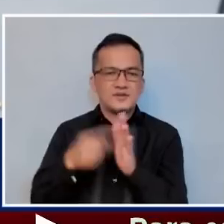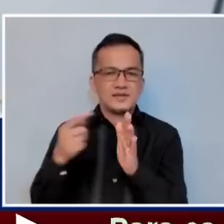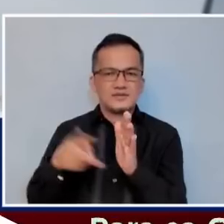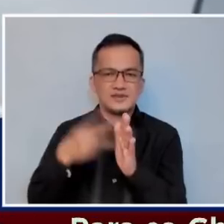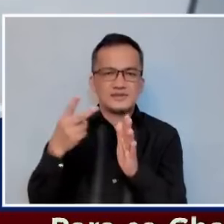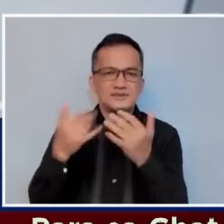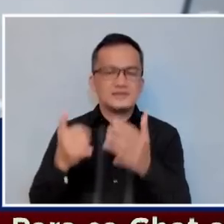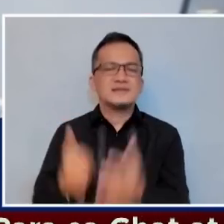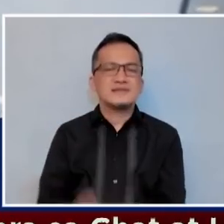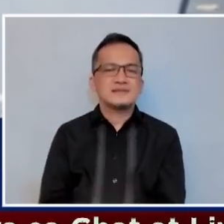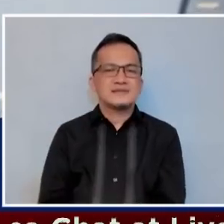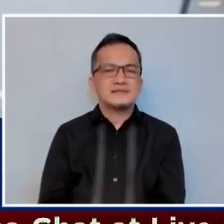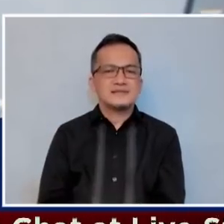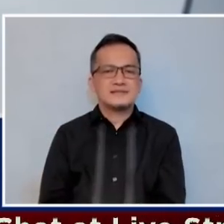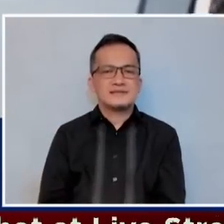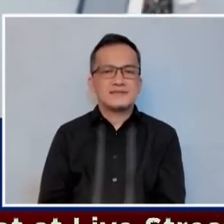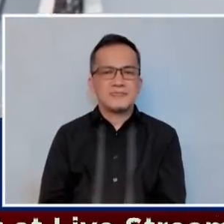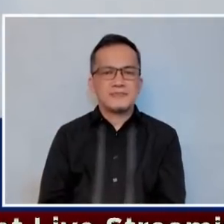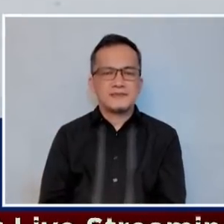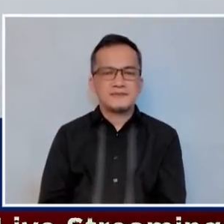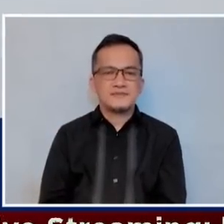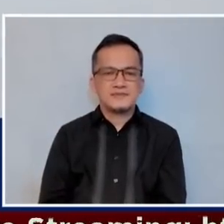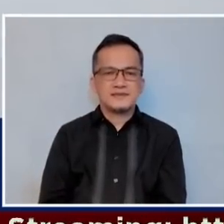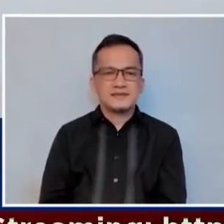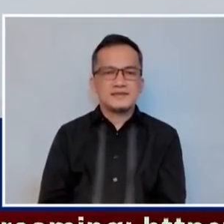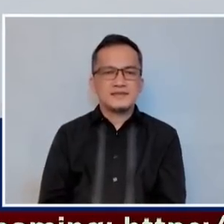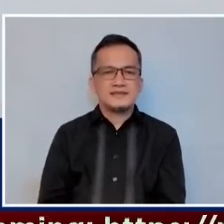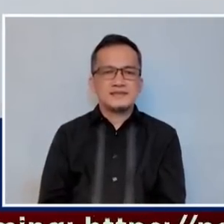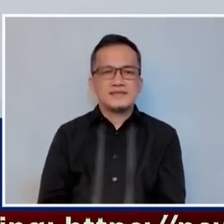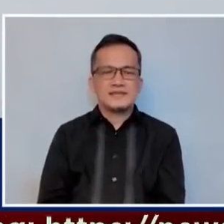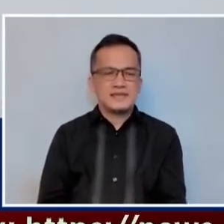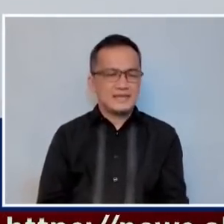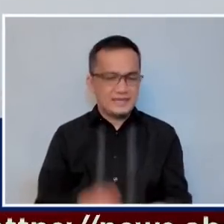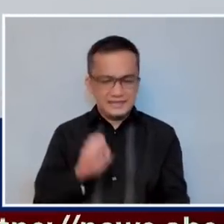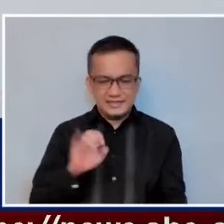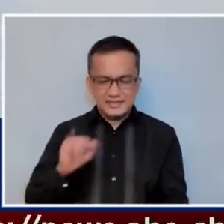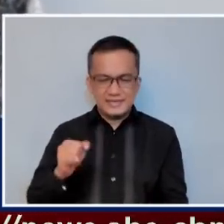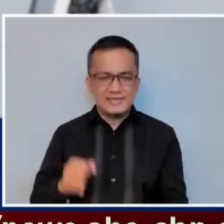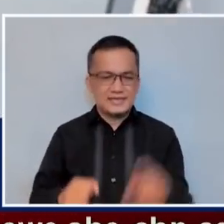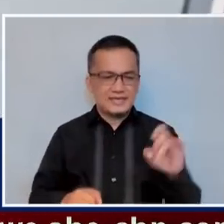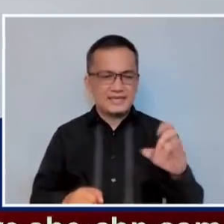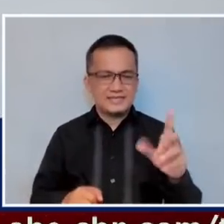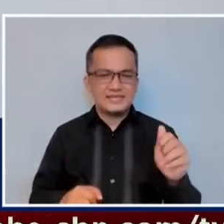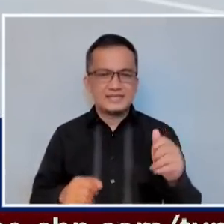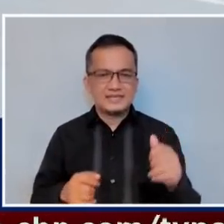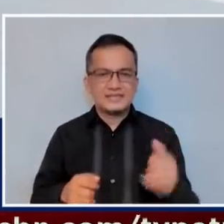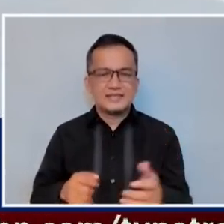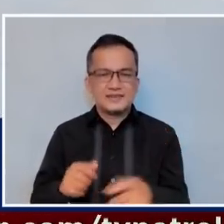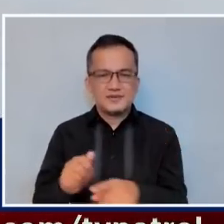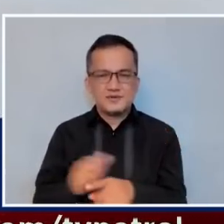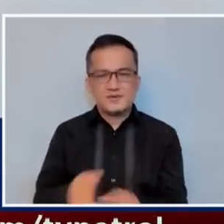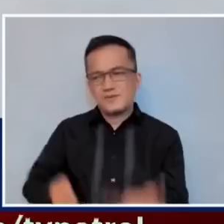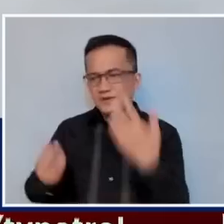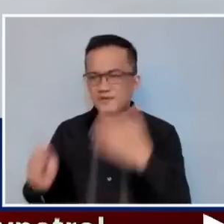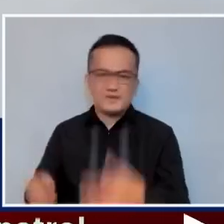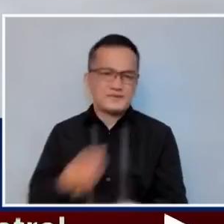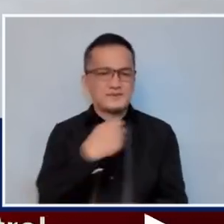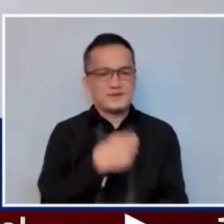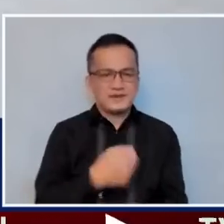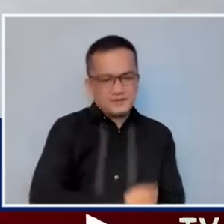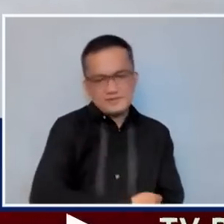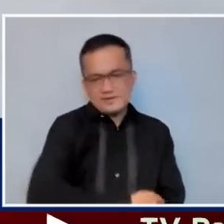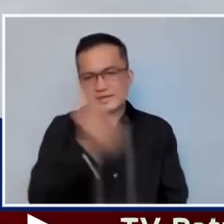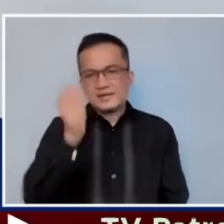lang. Intense si na EJ at Eliza sa paghasa ng mga strokes sa forehand, backhand at